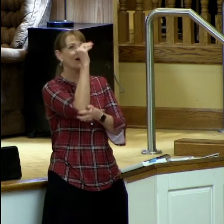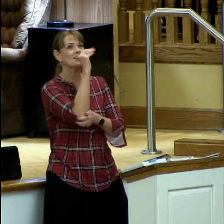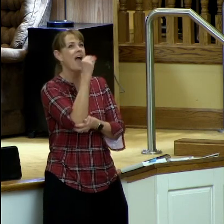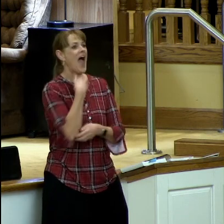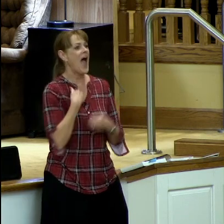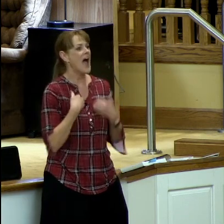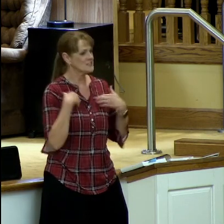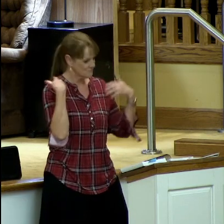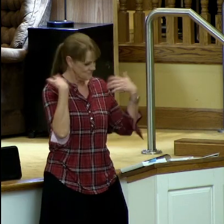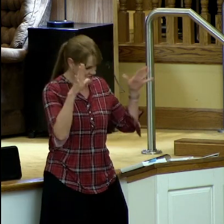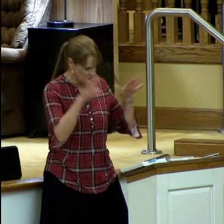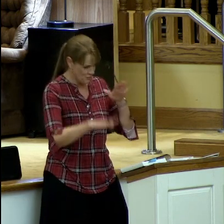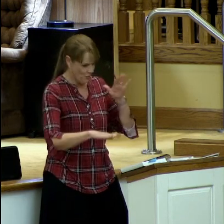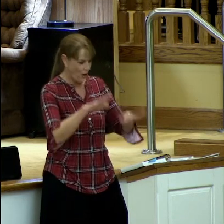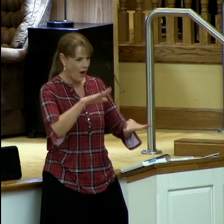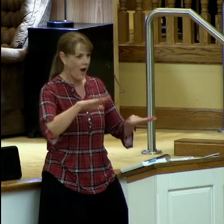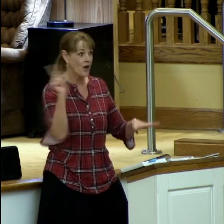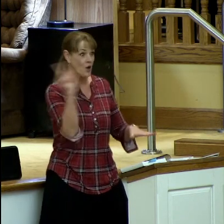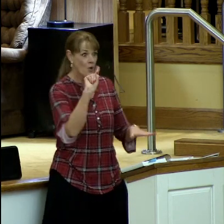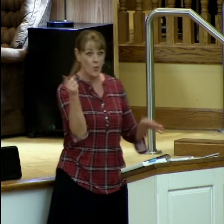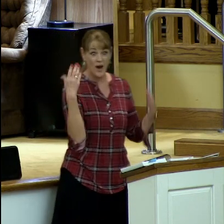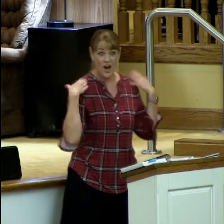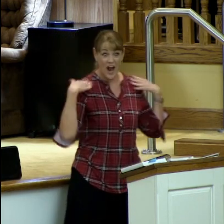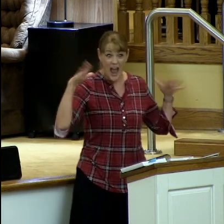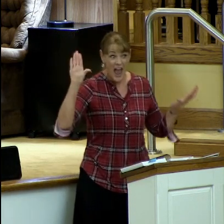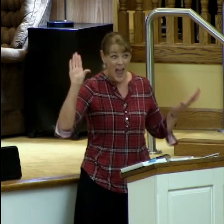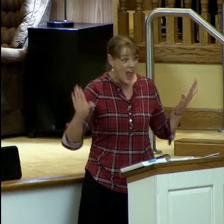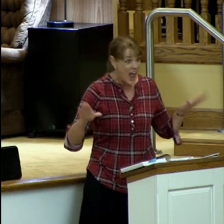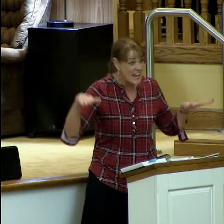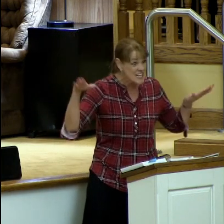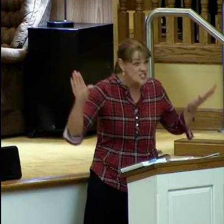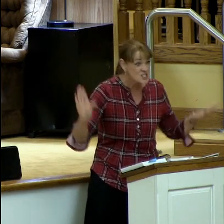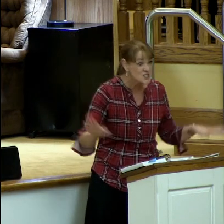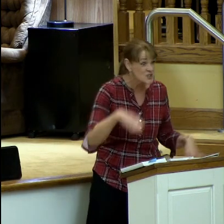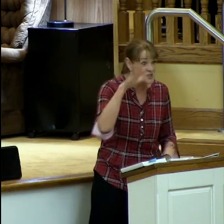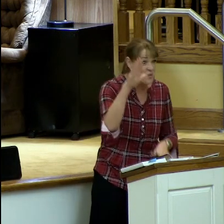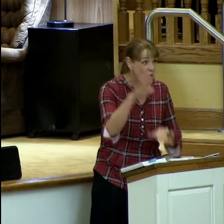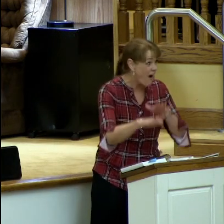walked where angels trod?